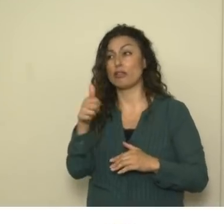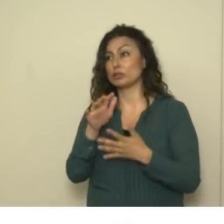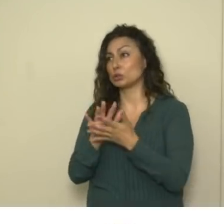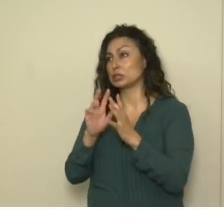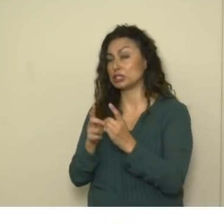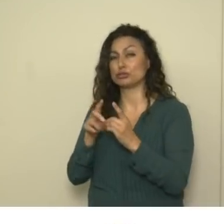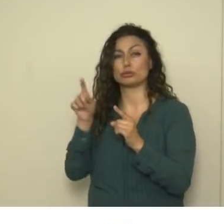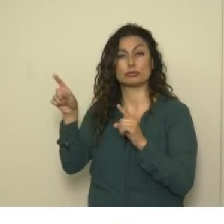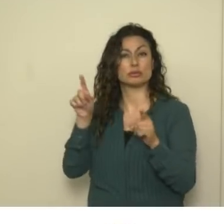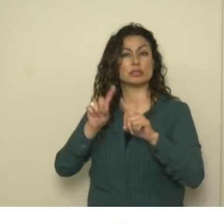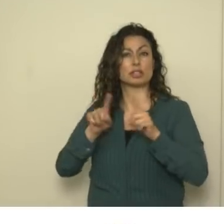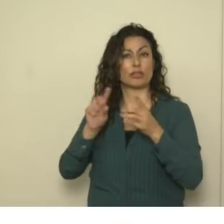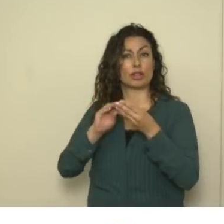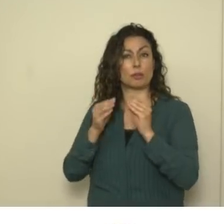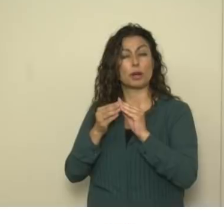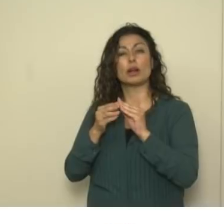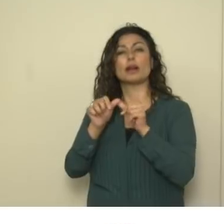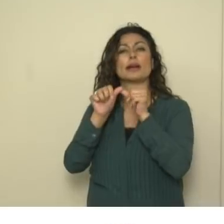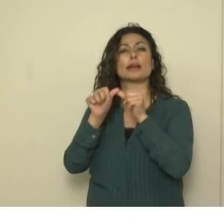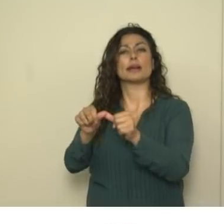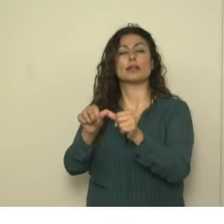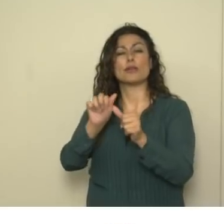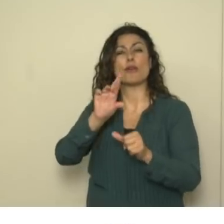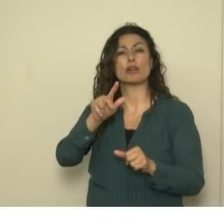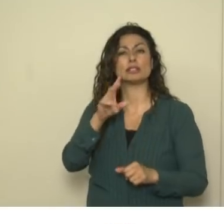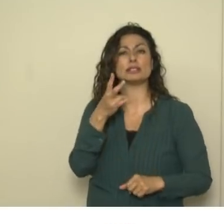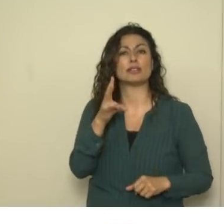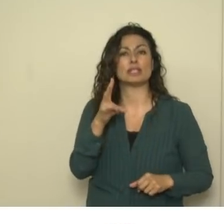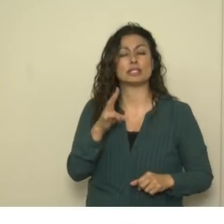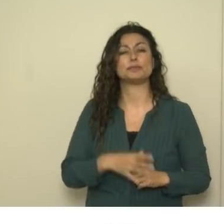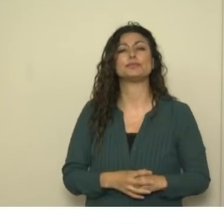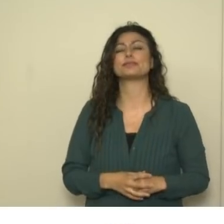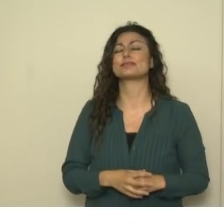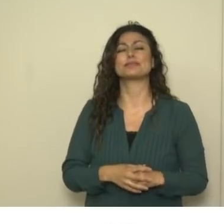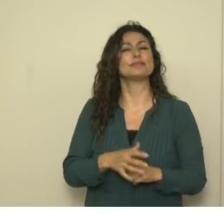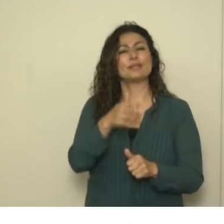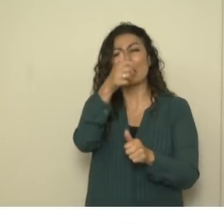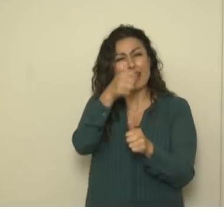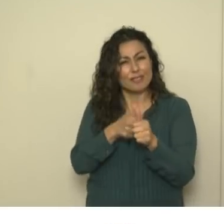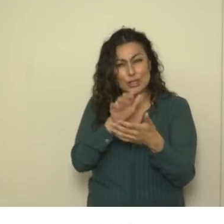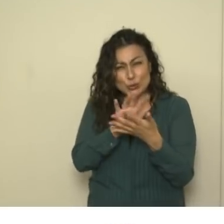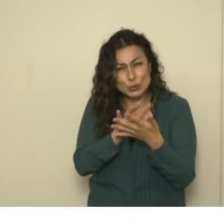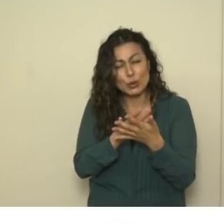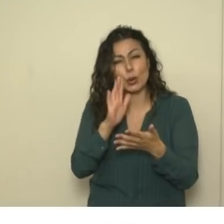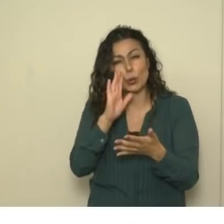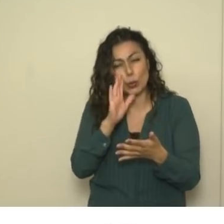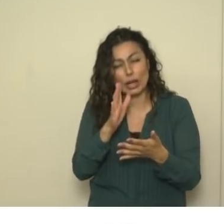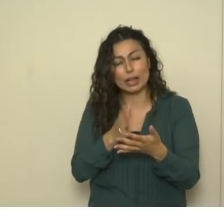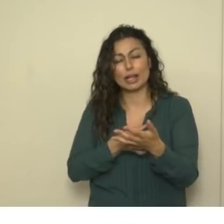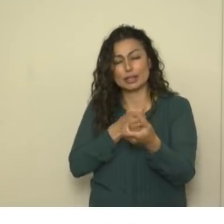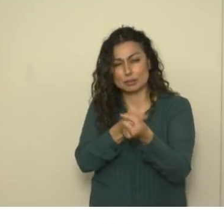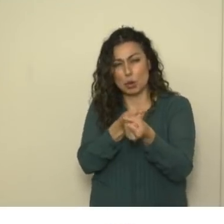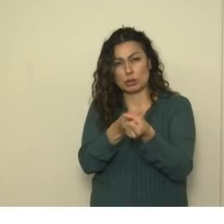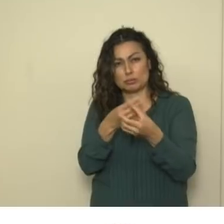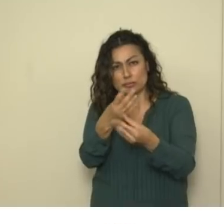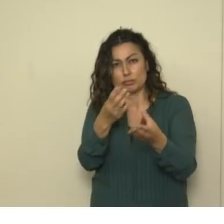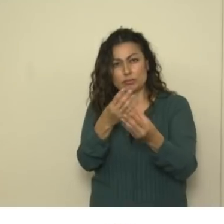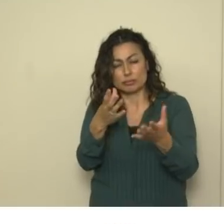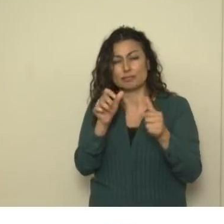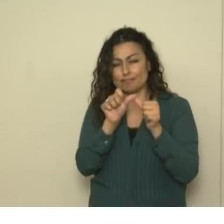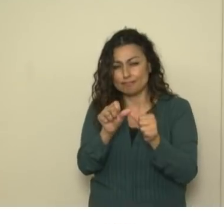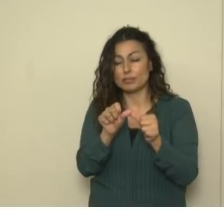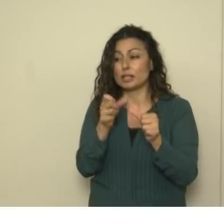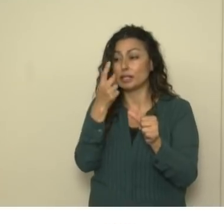districts in the state, that continues through August 17th. Every school will be supported to make sure